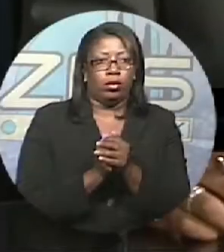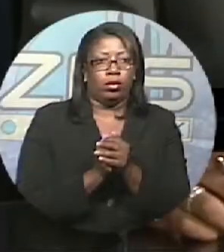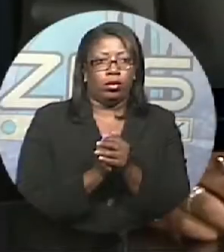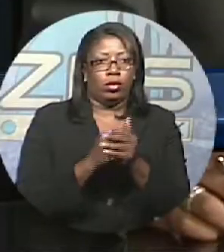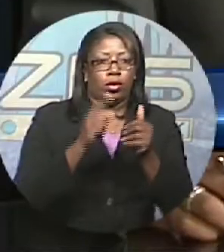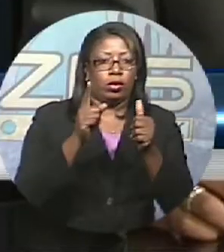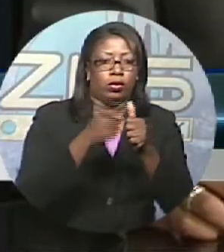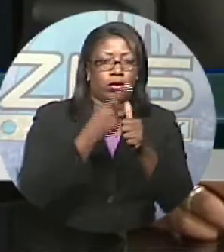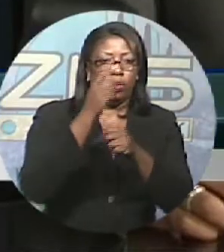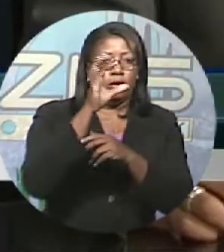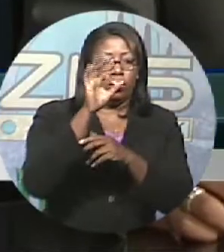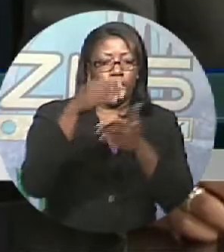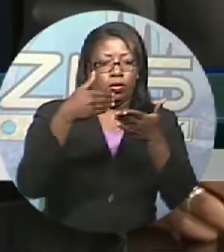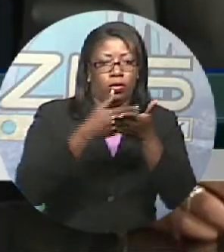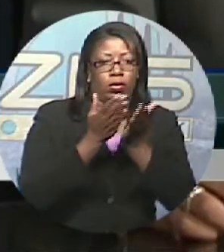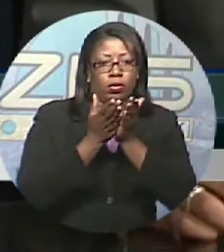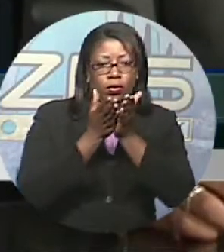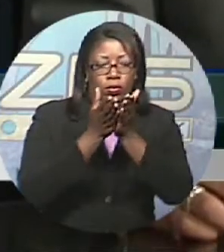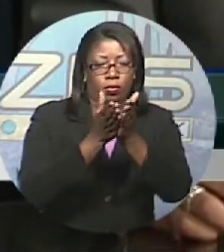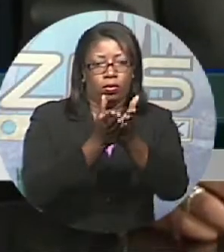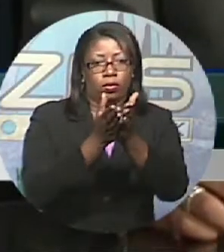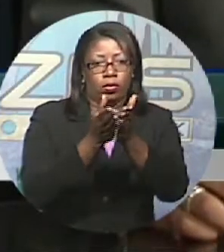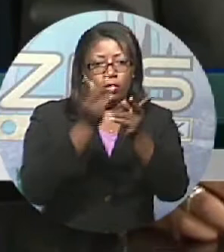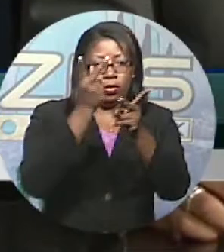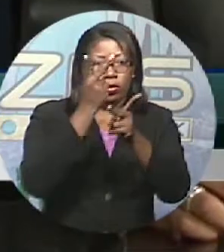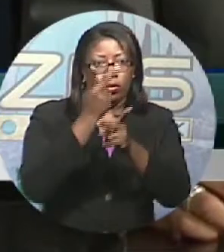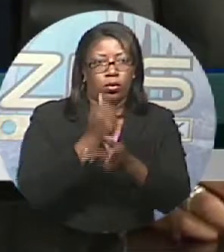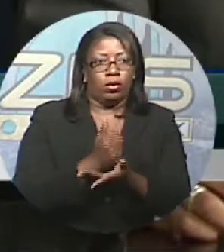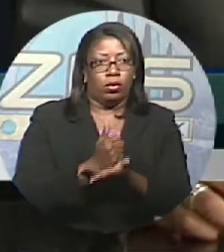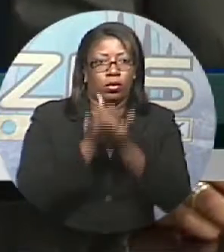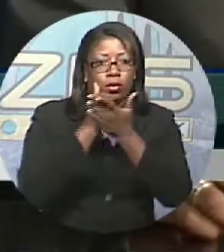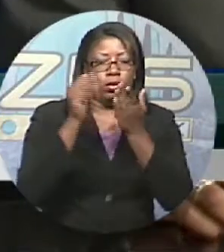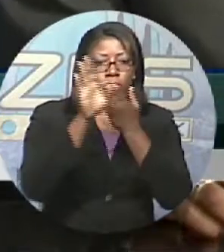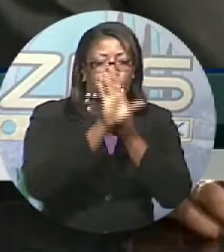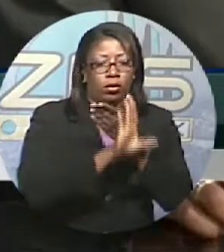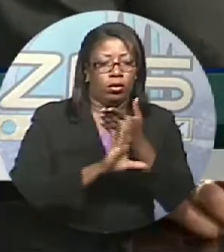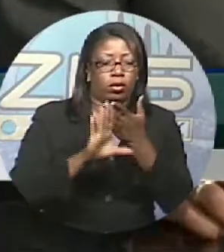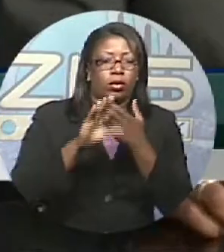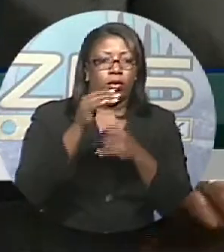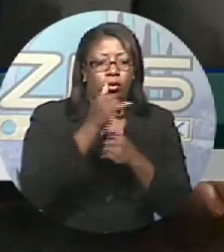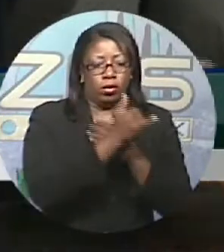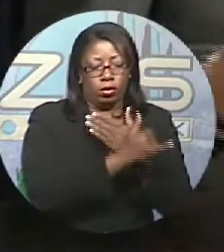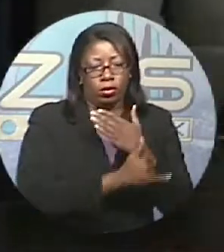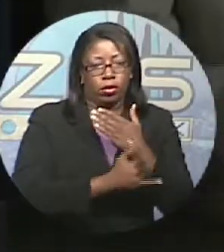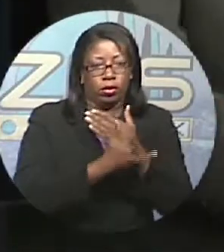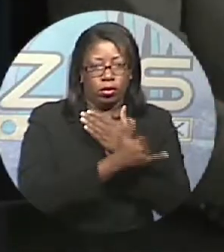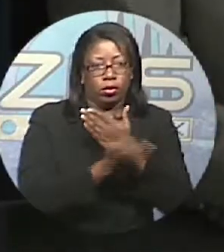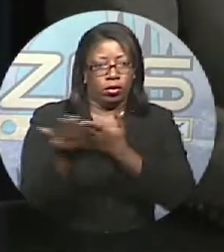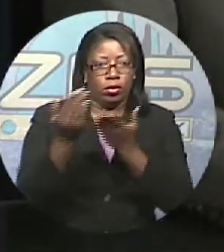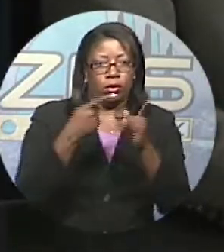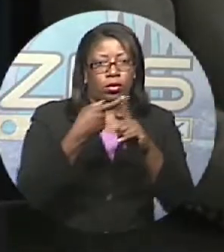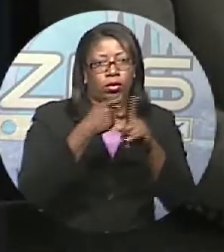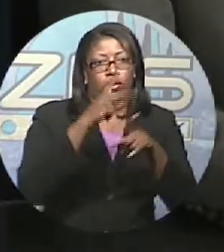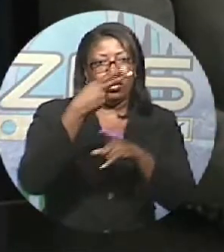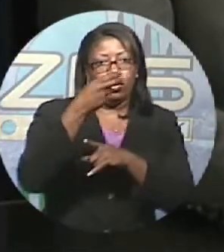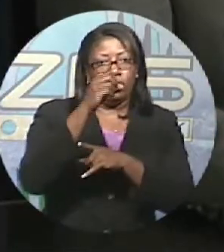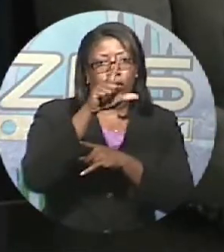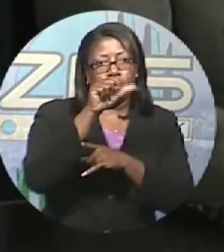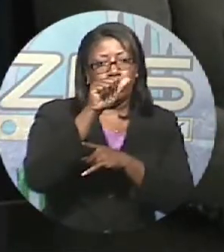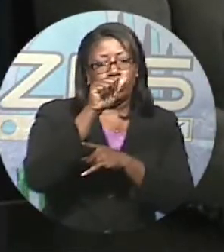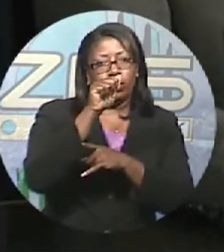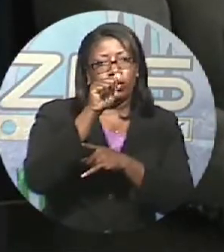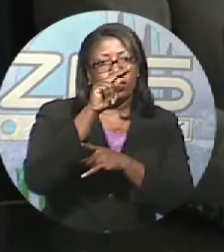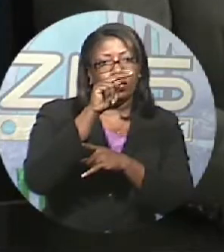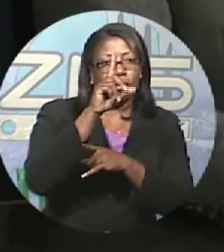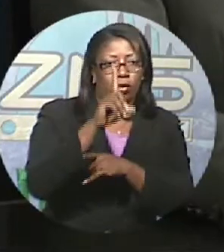The first of 9 new vessels to help man the country's borders arrived in the capital from Holland today. Hello and good evening and welcome to